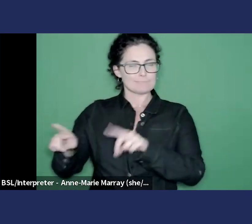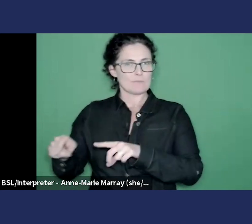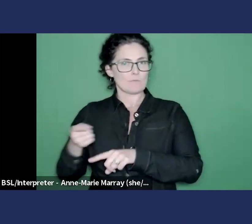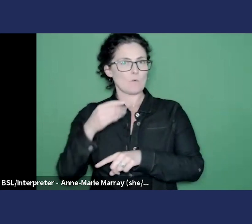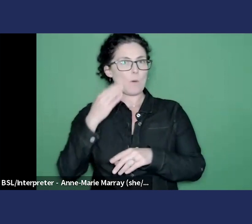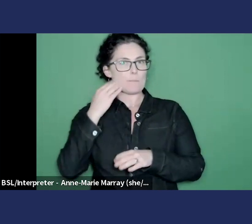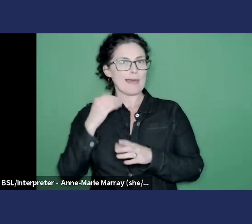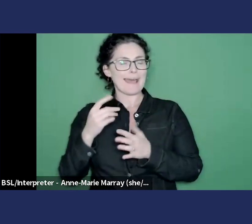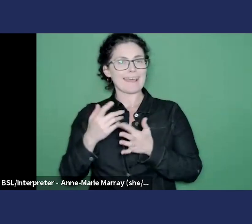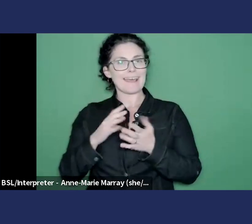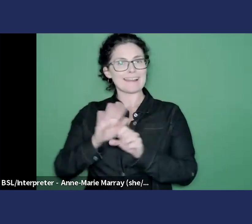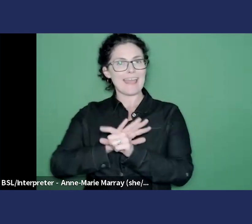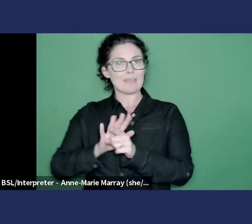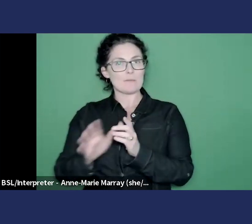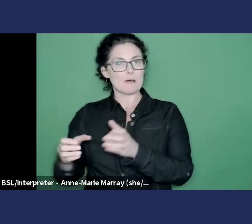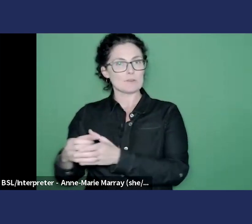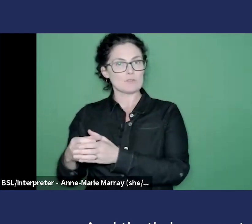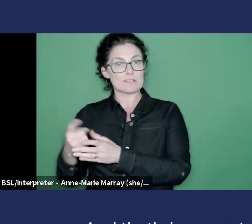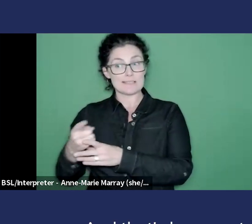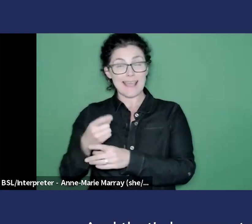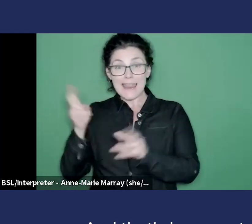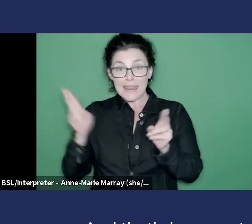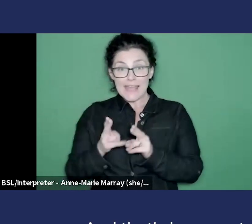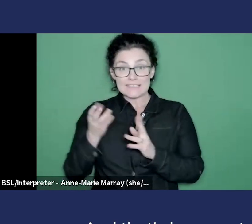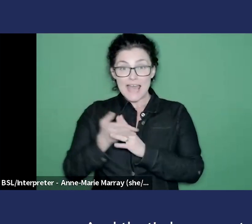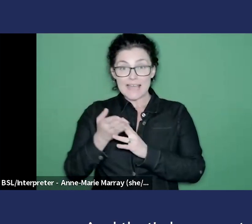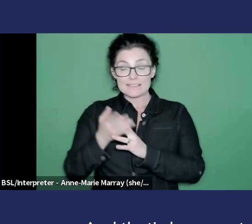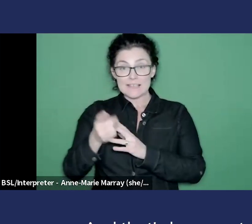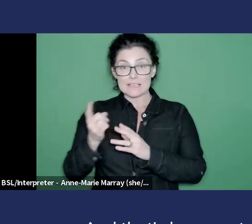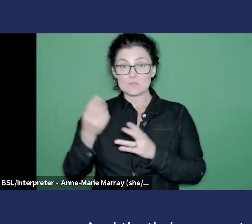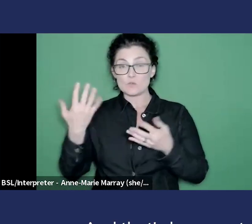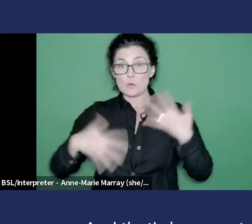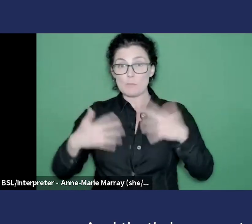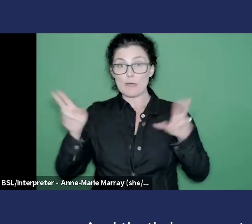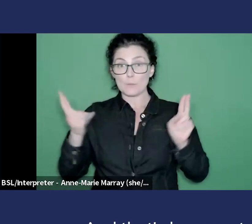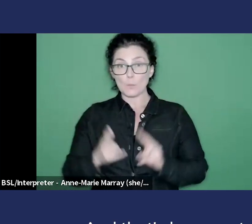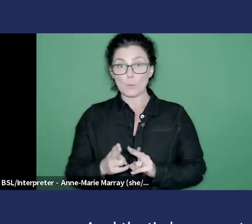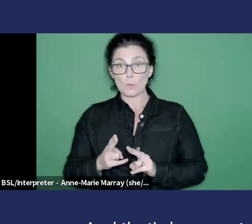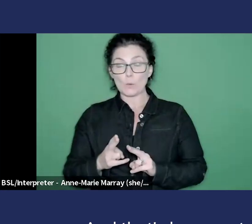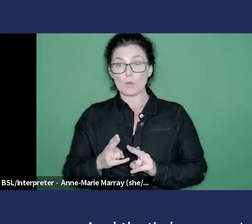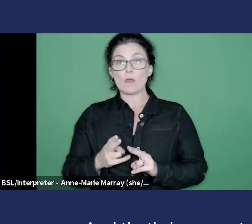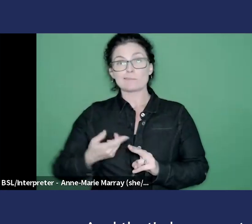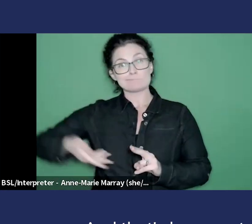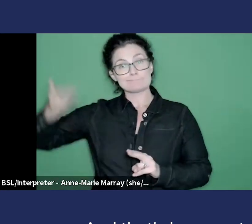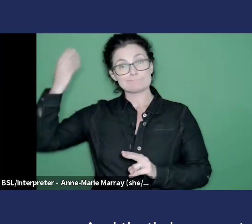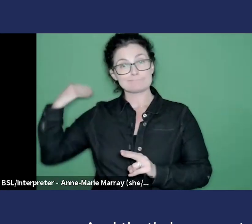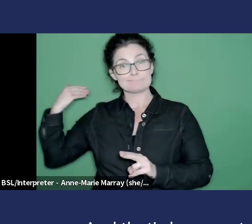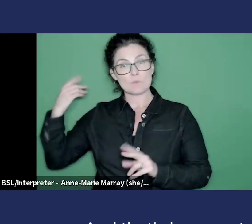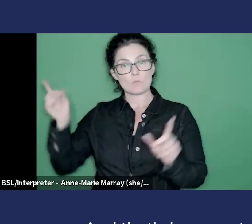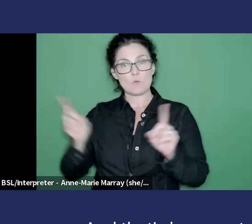less access to pain medication in labour. And that's because traditionally, or historically, I should say, there was